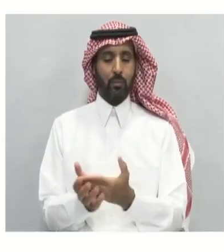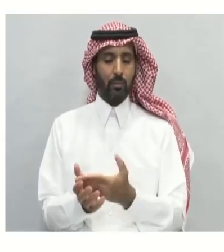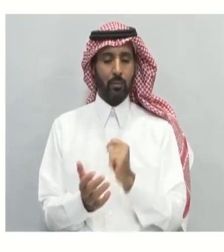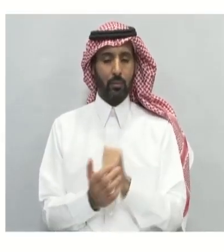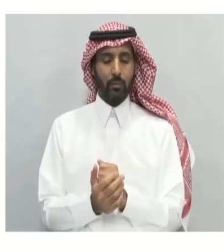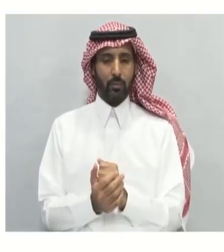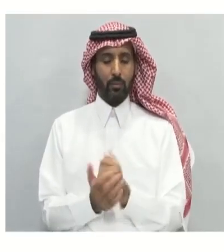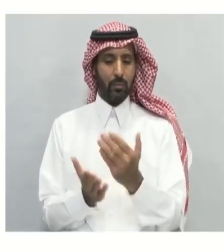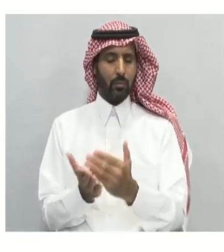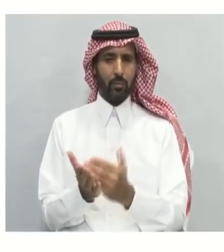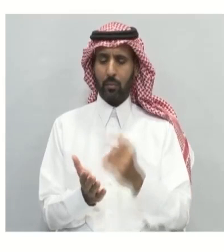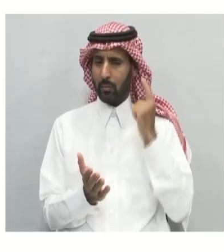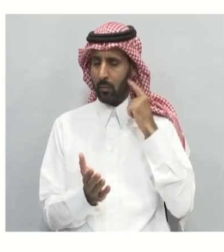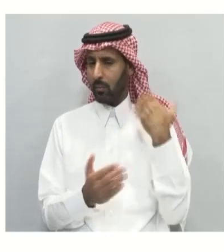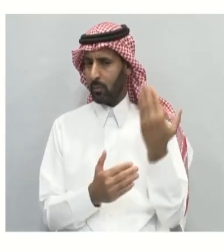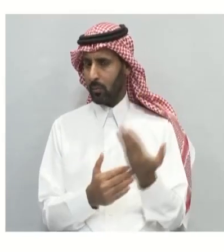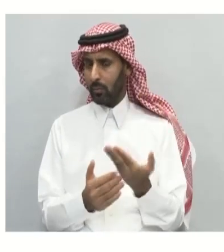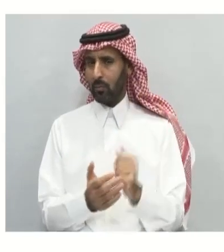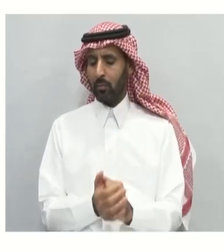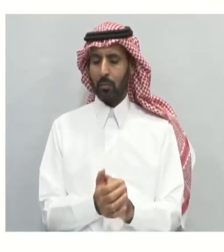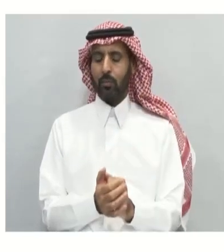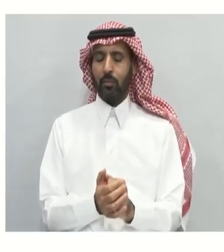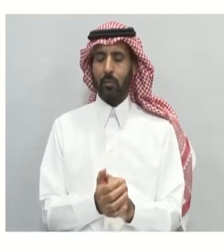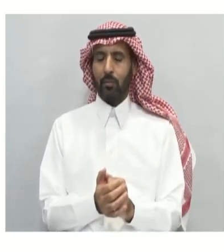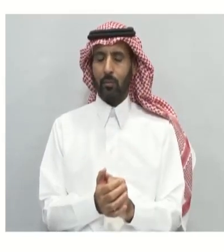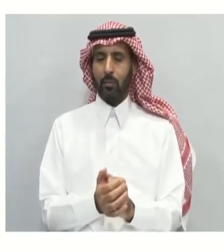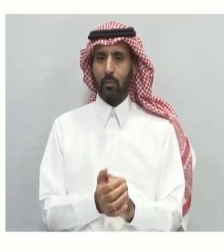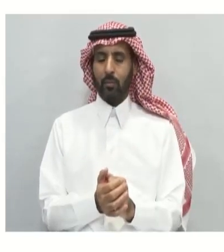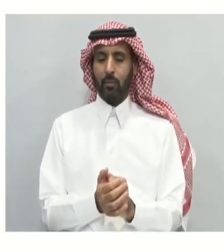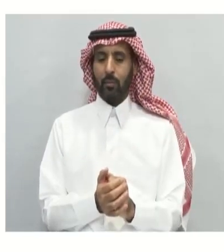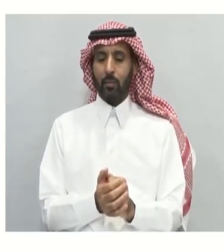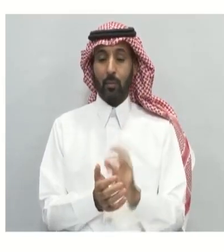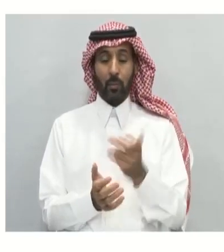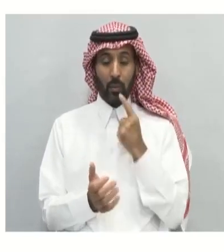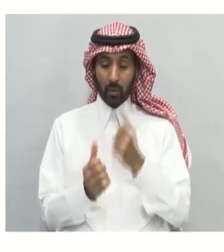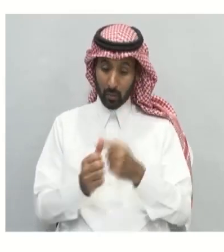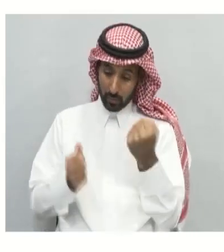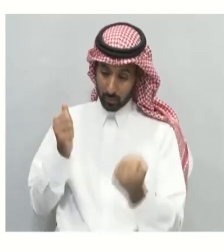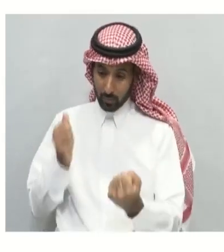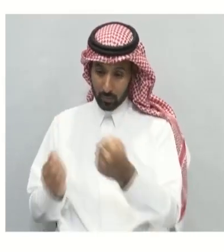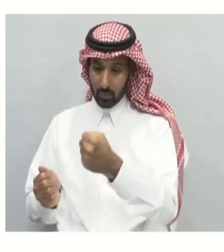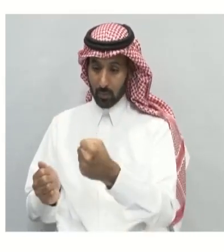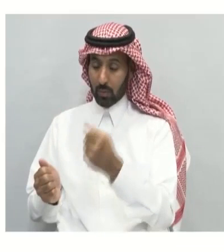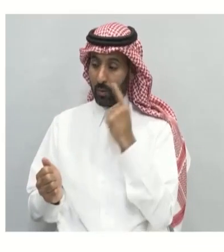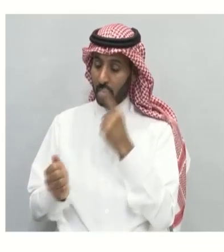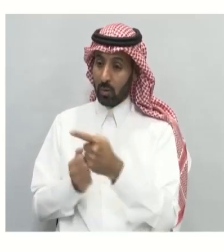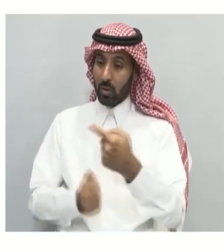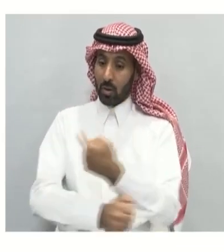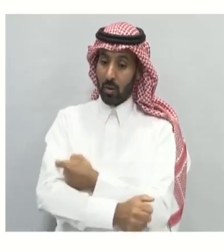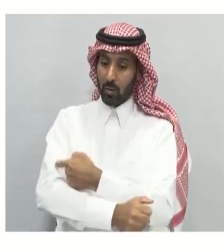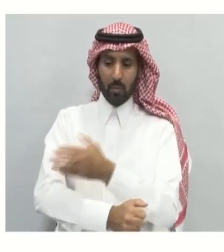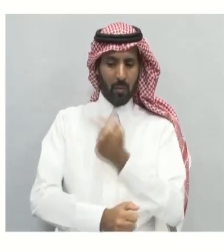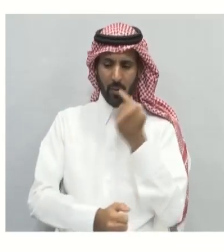other part. Let's listen to it. What is he trying to do in here? Parking. Well, hospital has